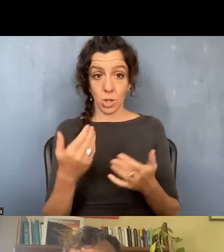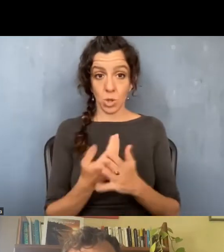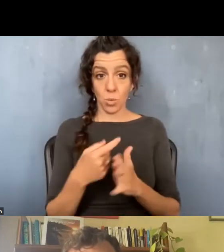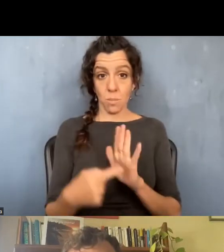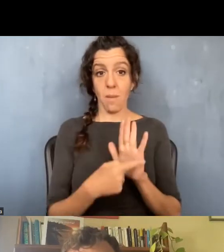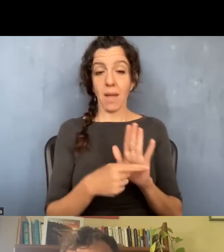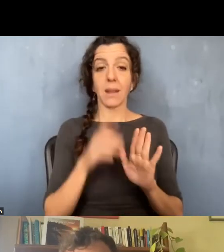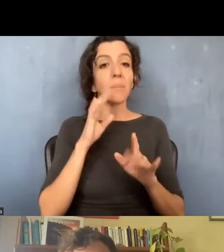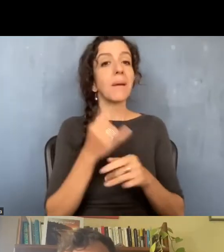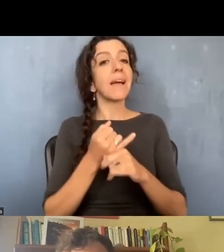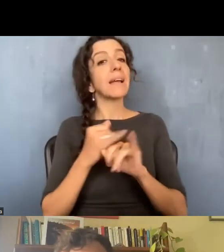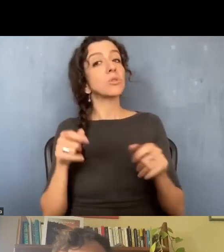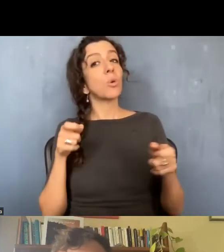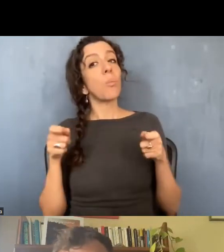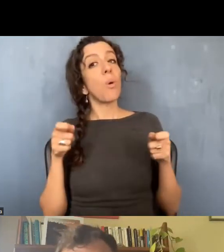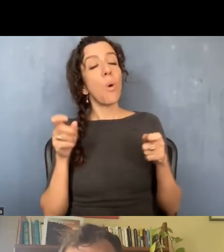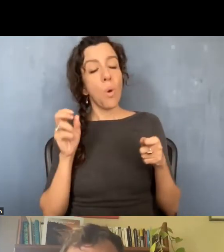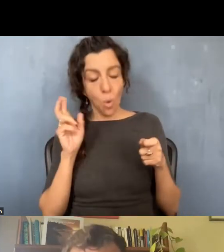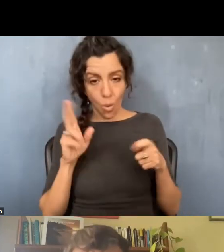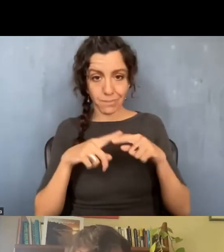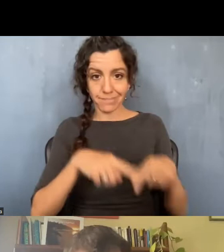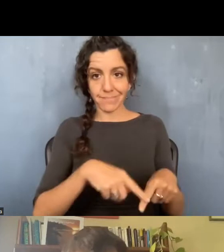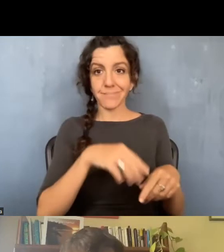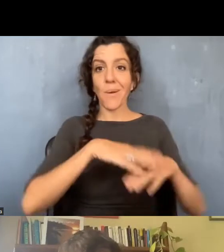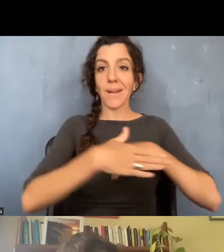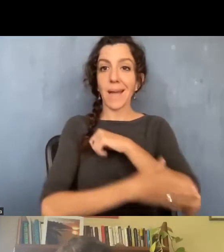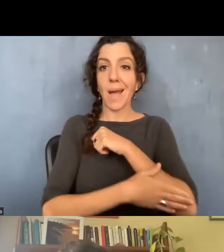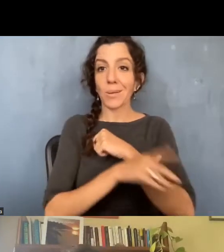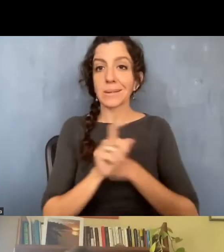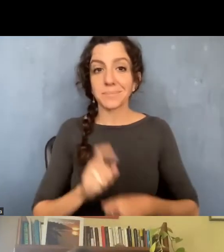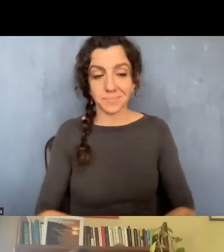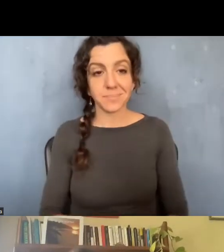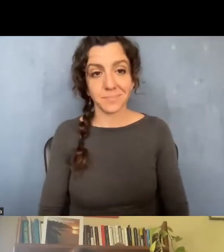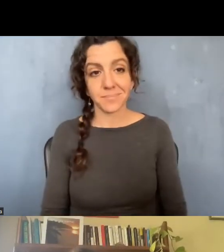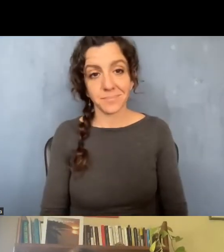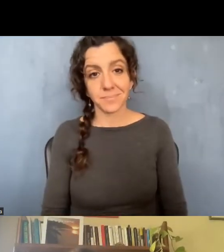be independent control or county-based?